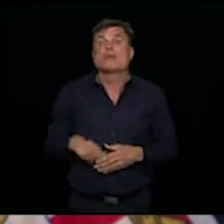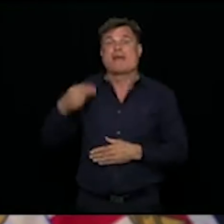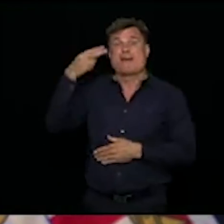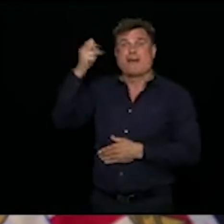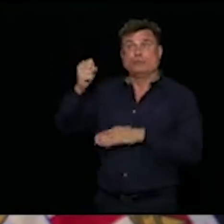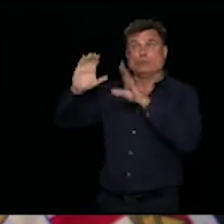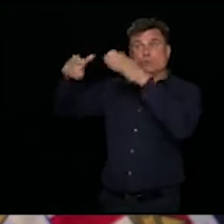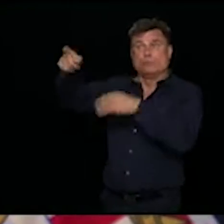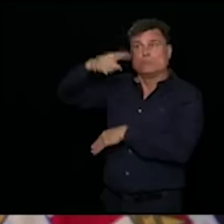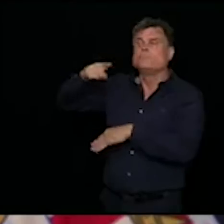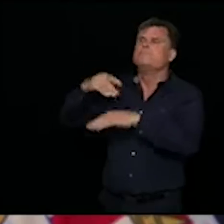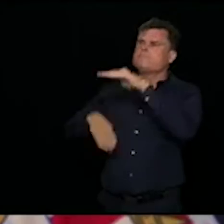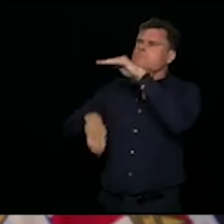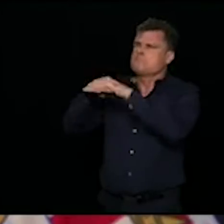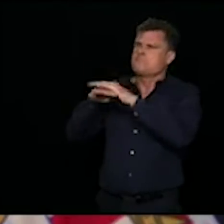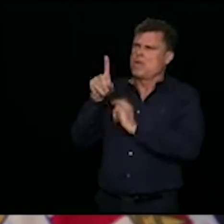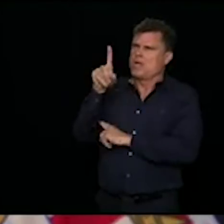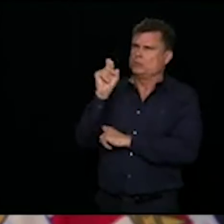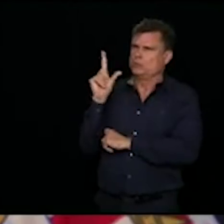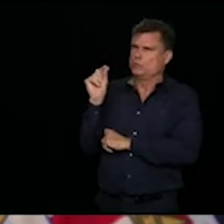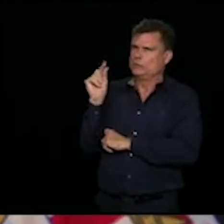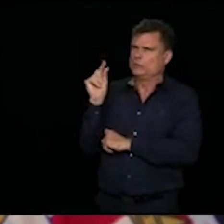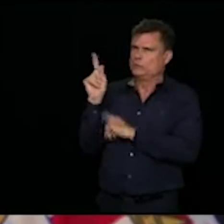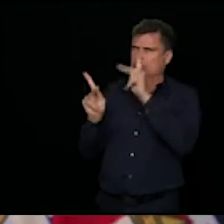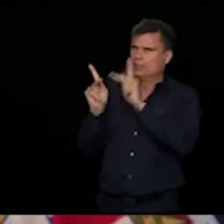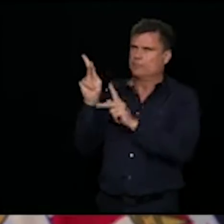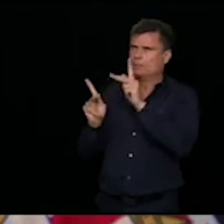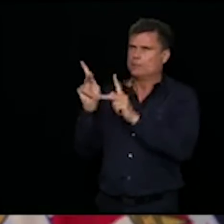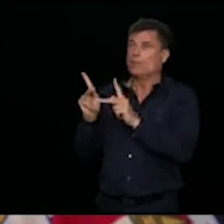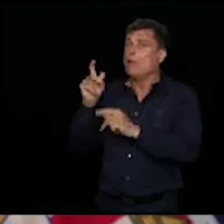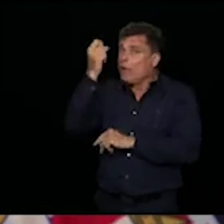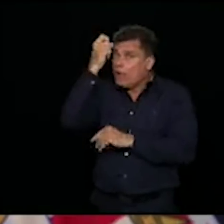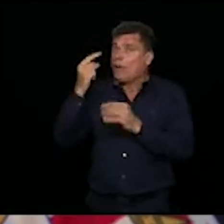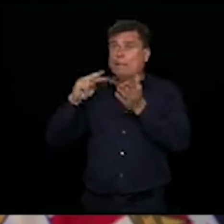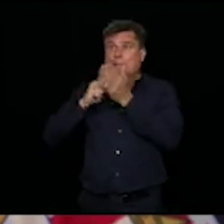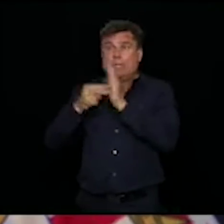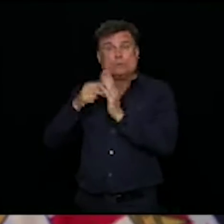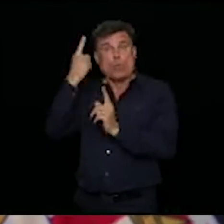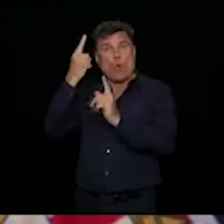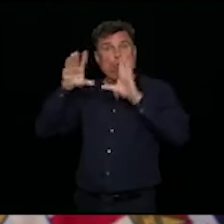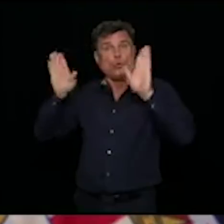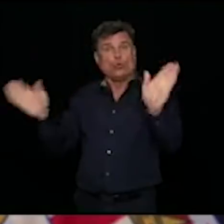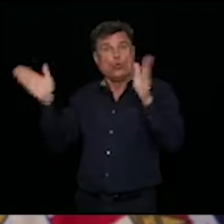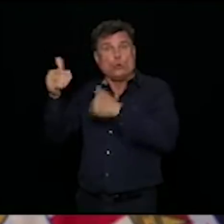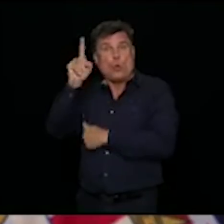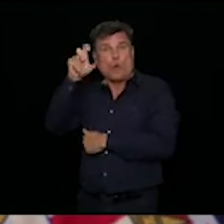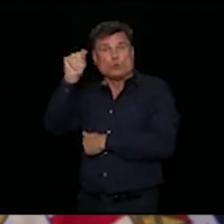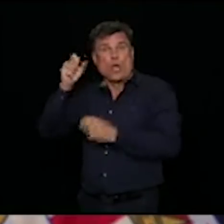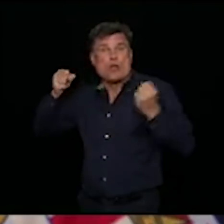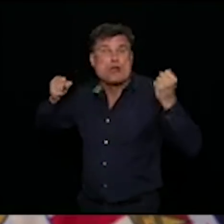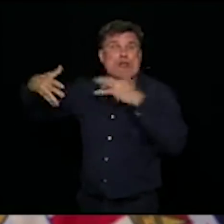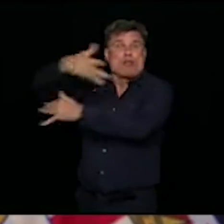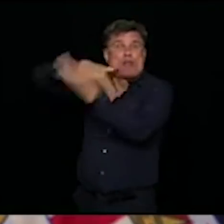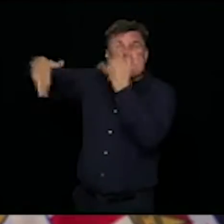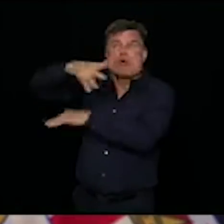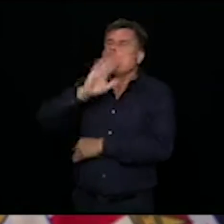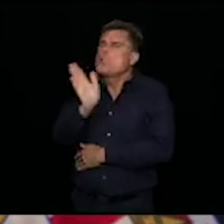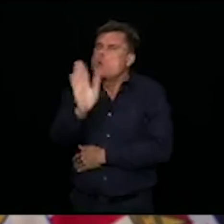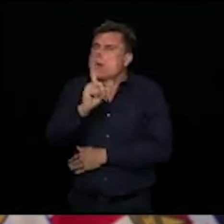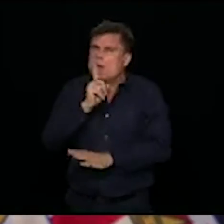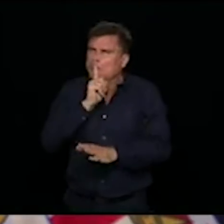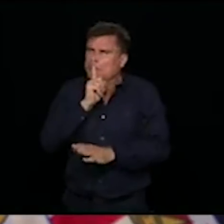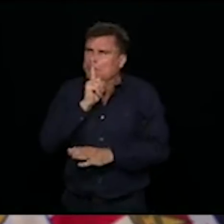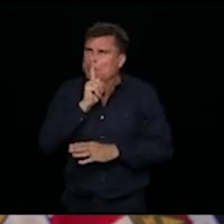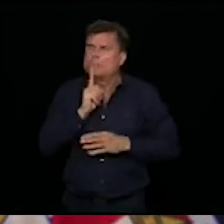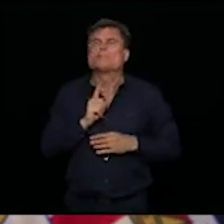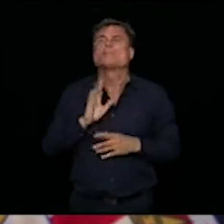school, it will be up to 120 people. And again, that's a maximum, and that doesn't mean that you will have contact with all